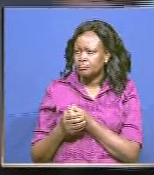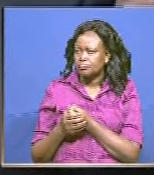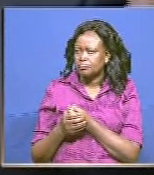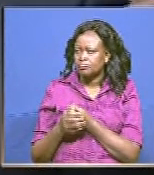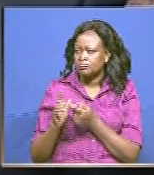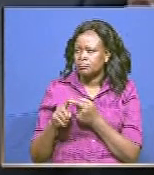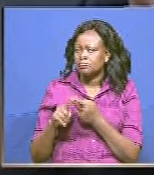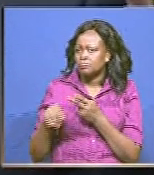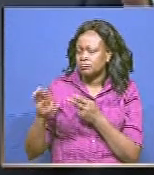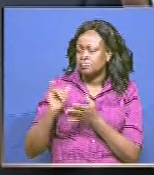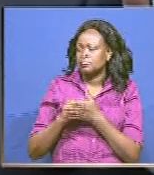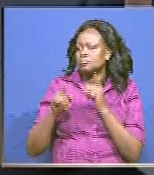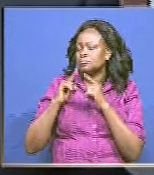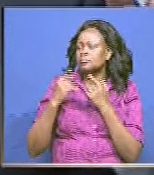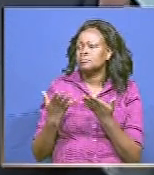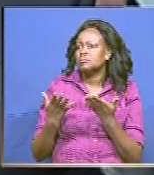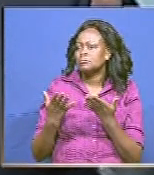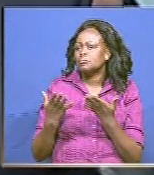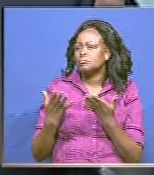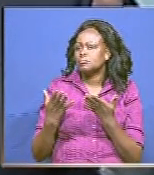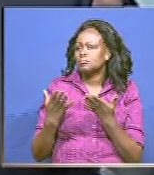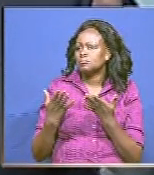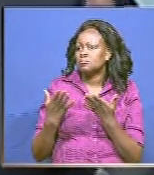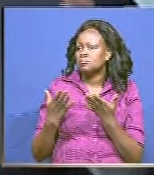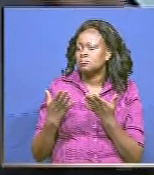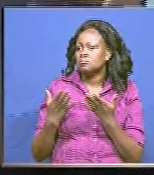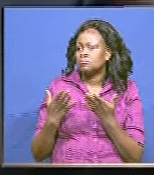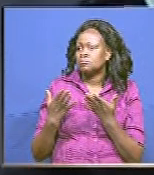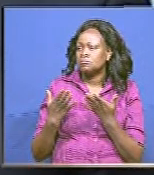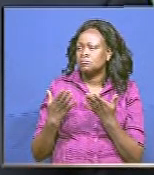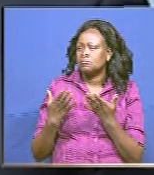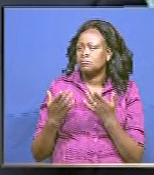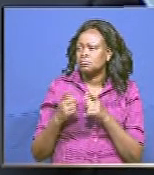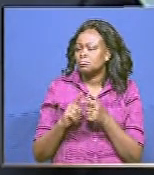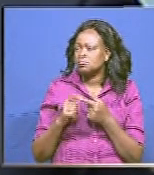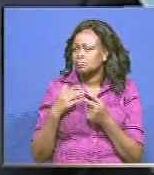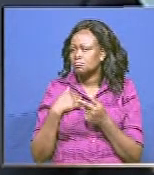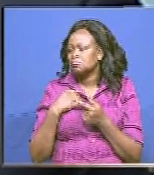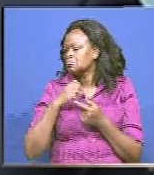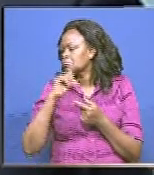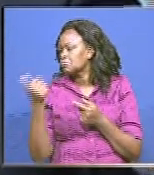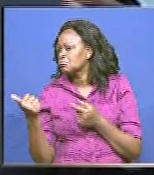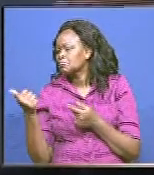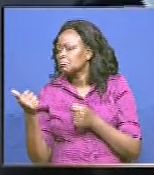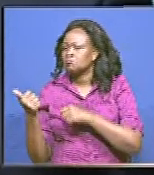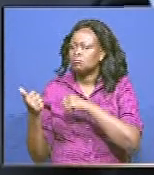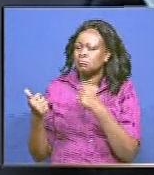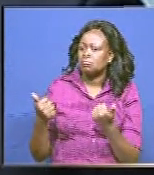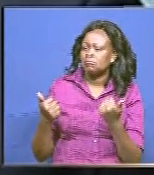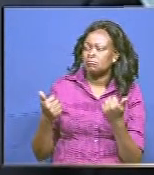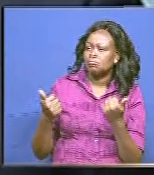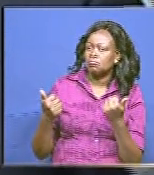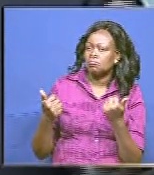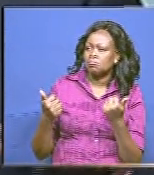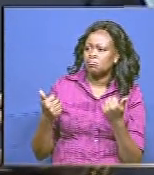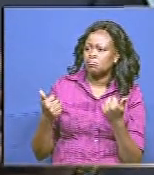the area that we are talking about, look at the Sabaki on one side, you look at the Tana River Delta on the other side, all the way towards